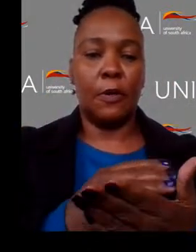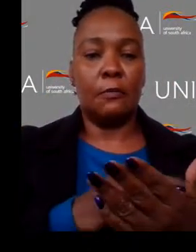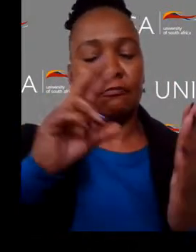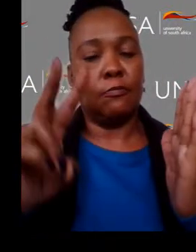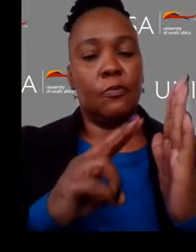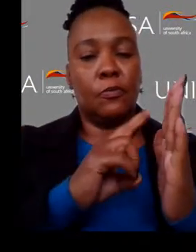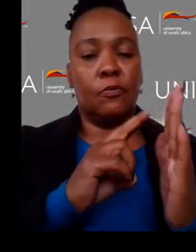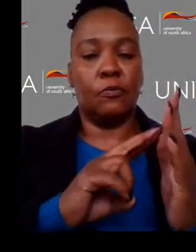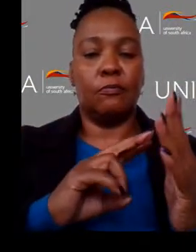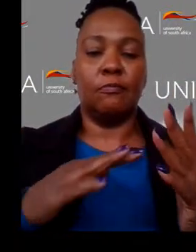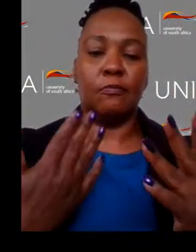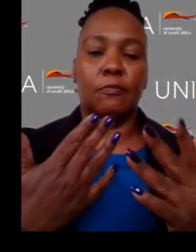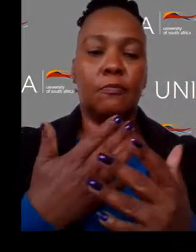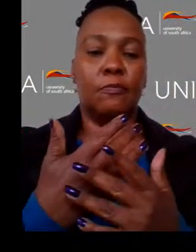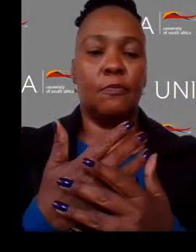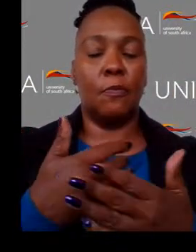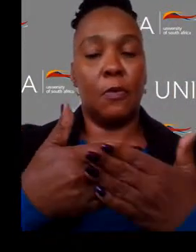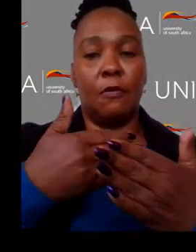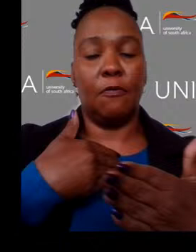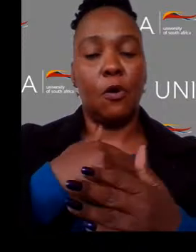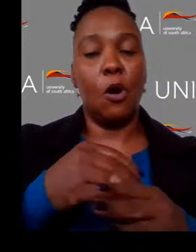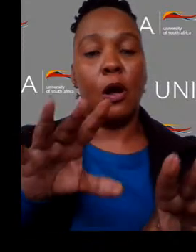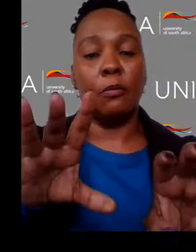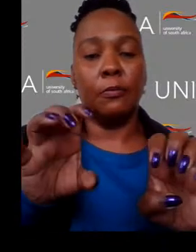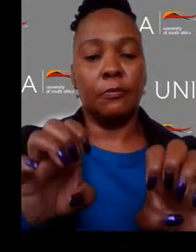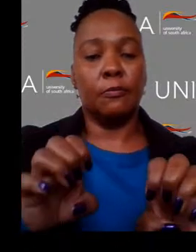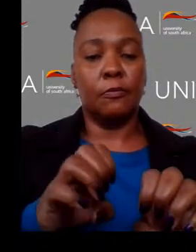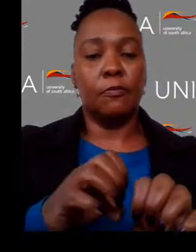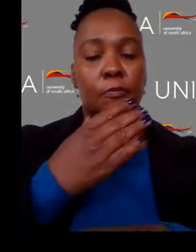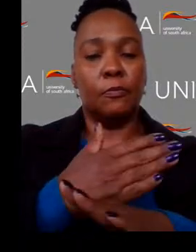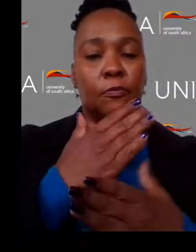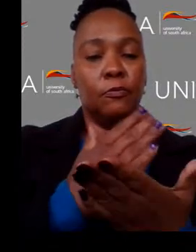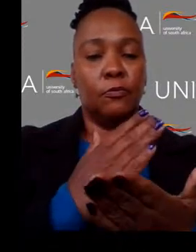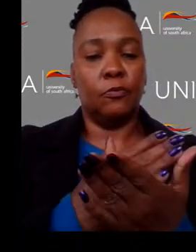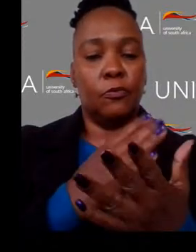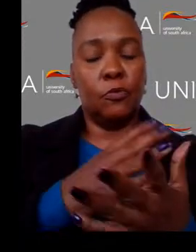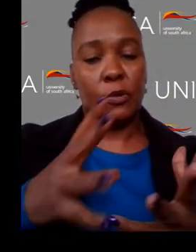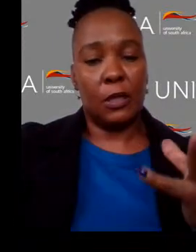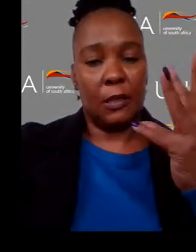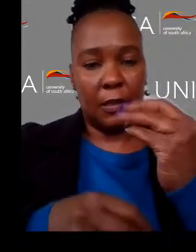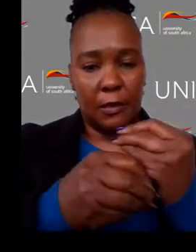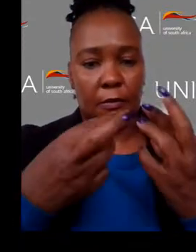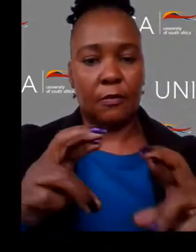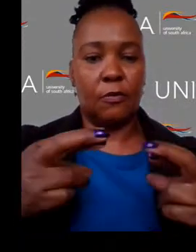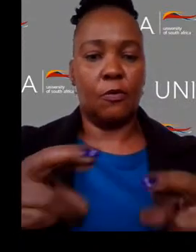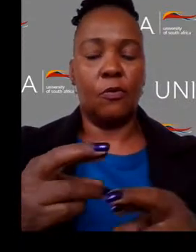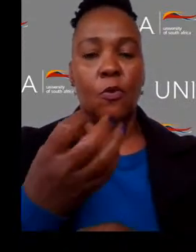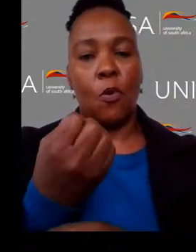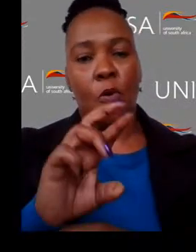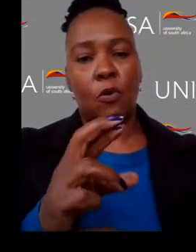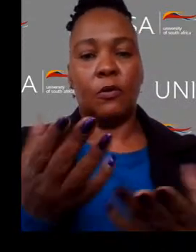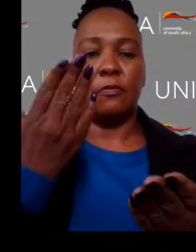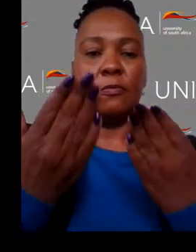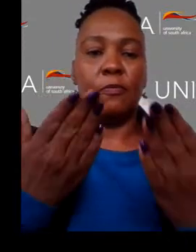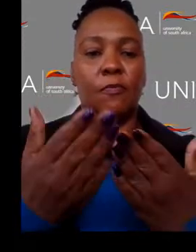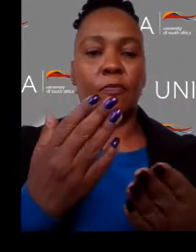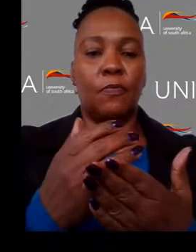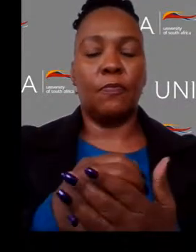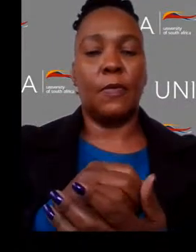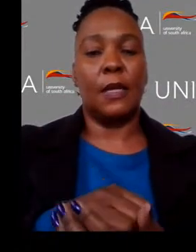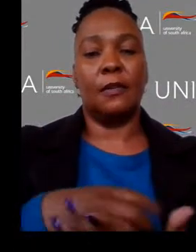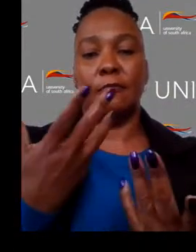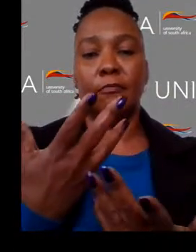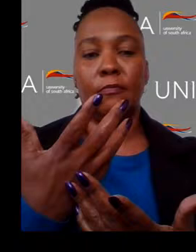recommend before the exam, have a look through additional resources for any additional instructions or for instance, the QR code that you need for